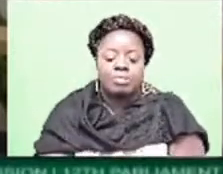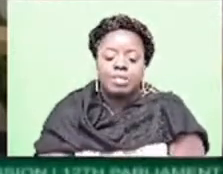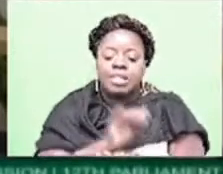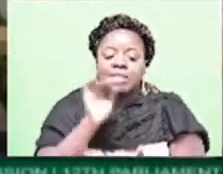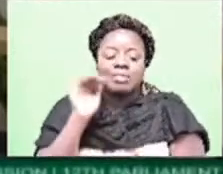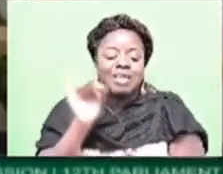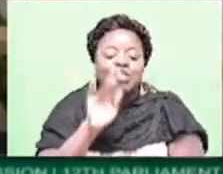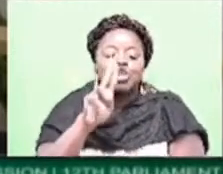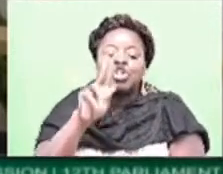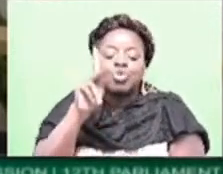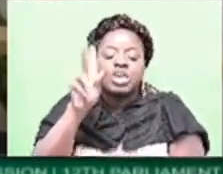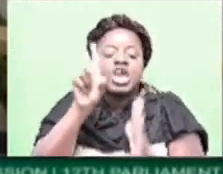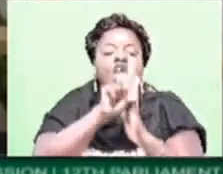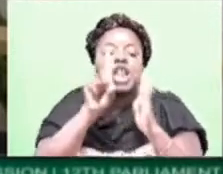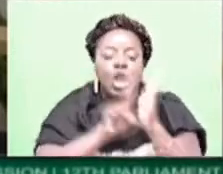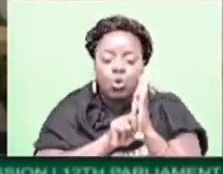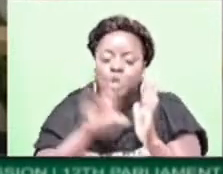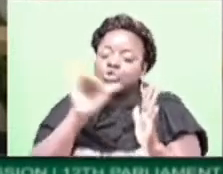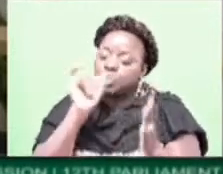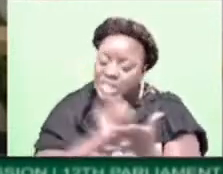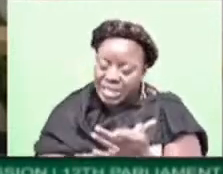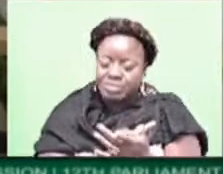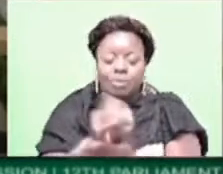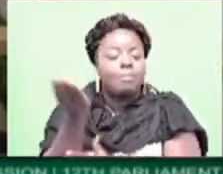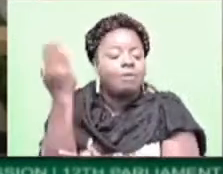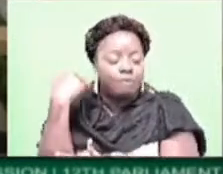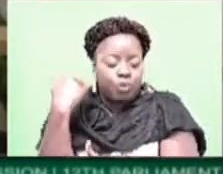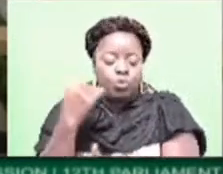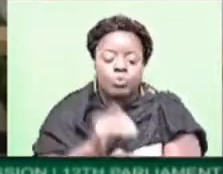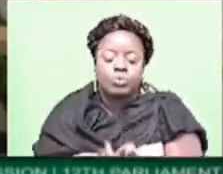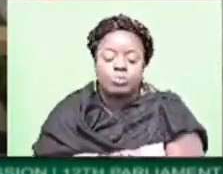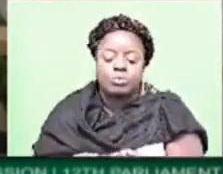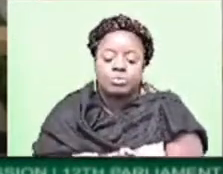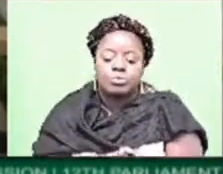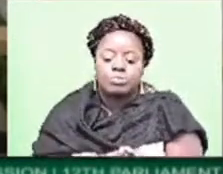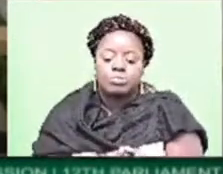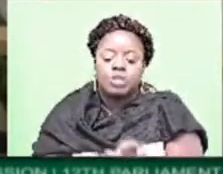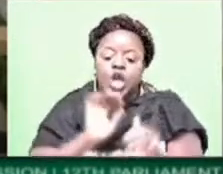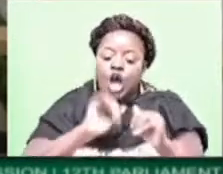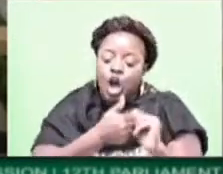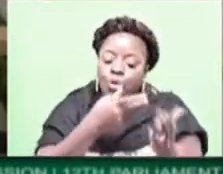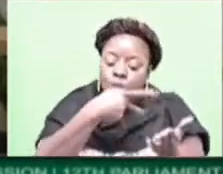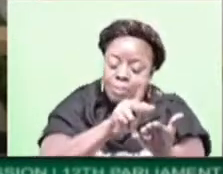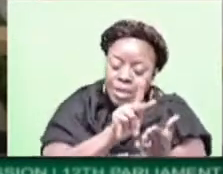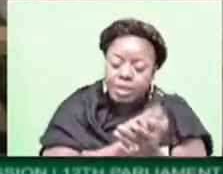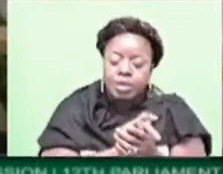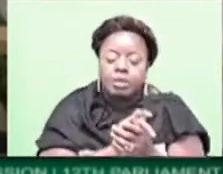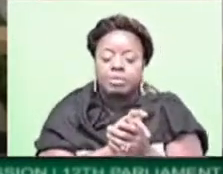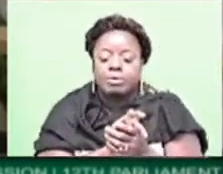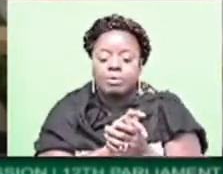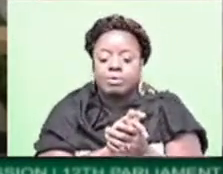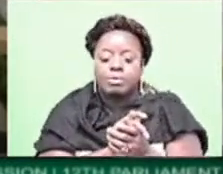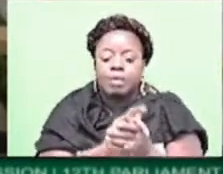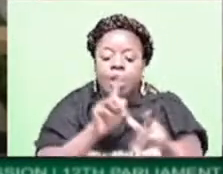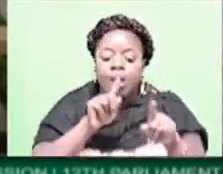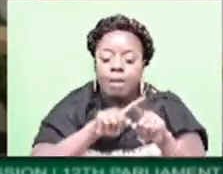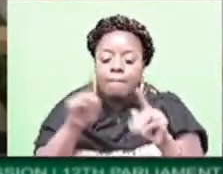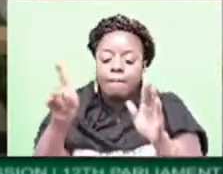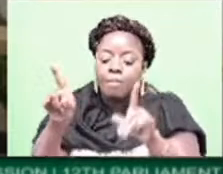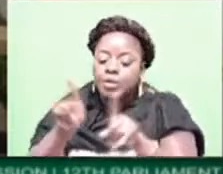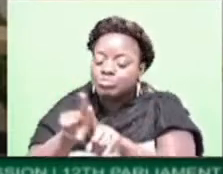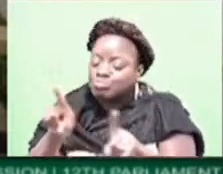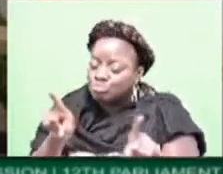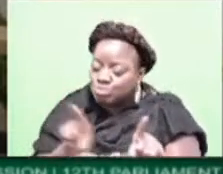of identifying their penalties, the systems for payment, but they also gave from day one